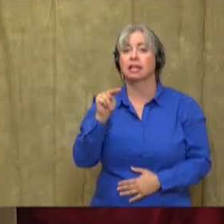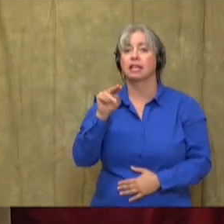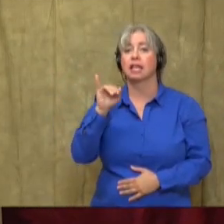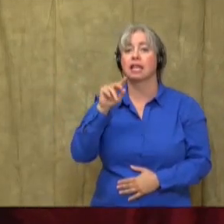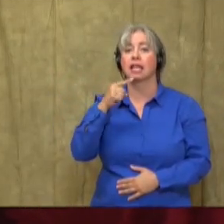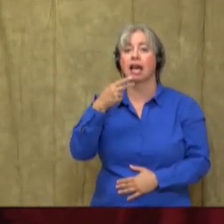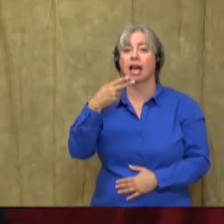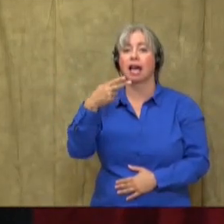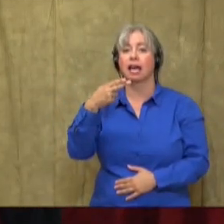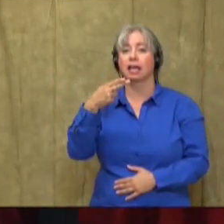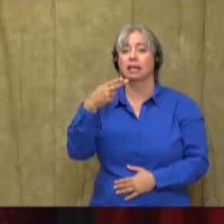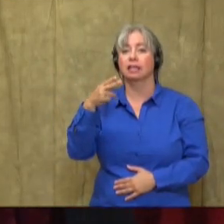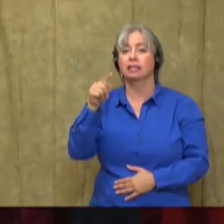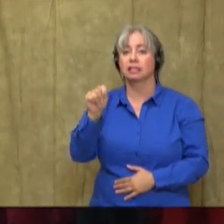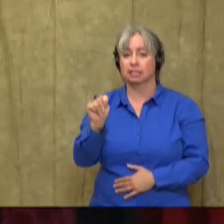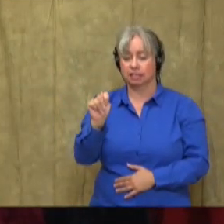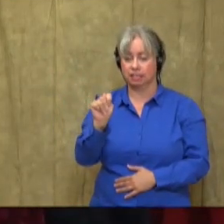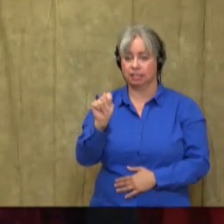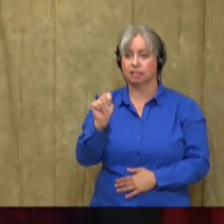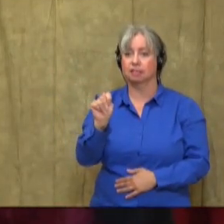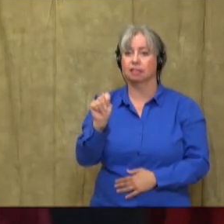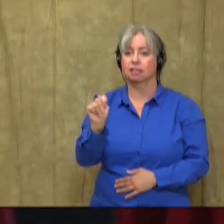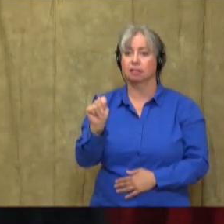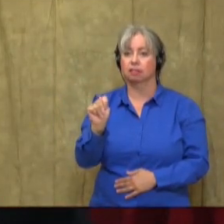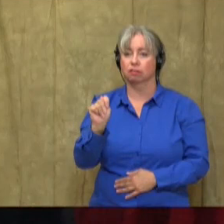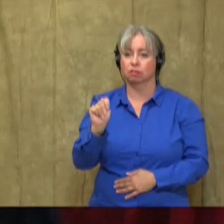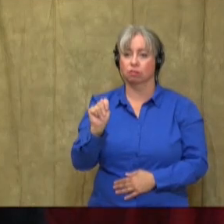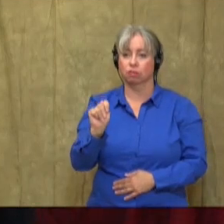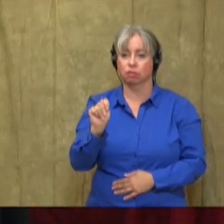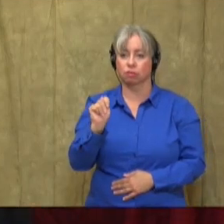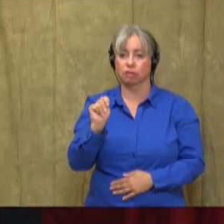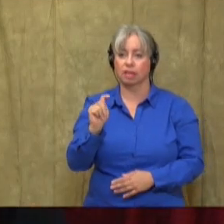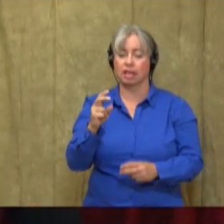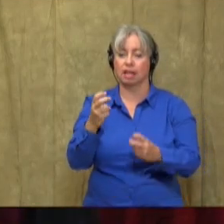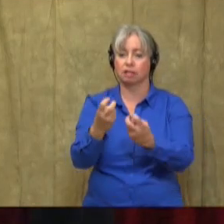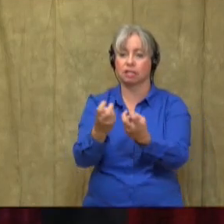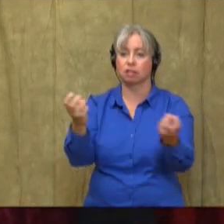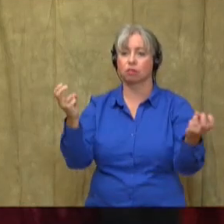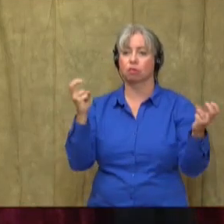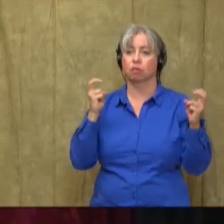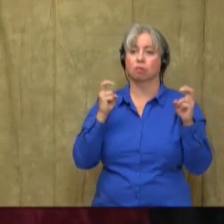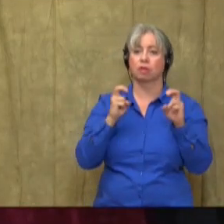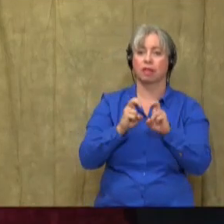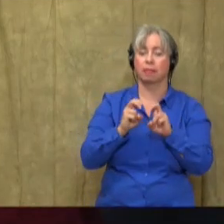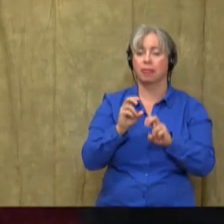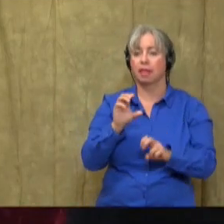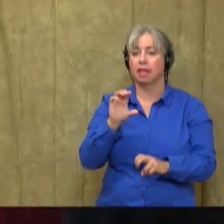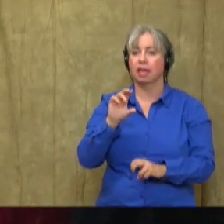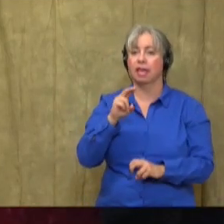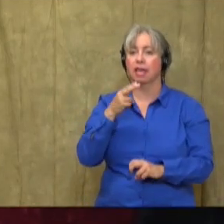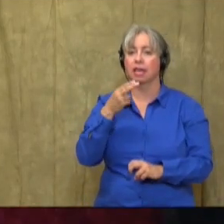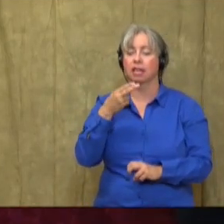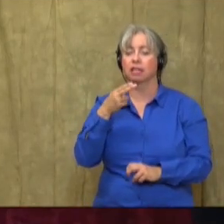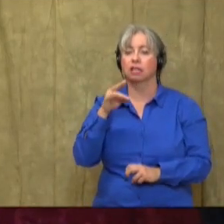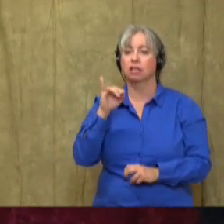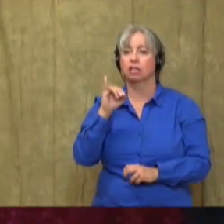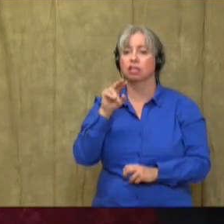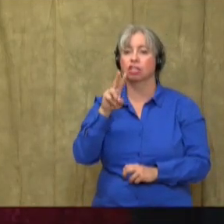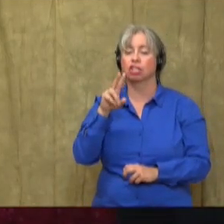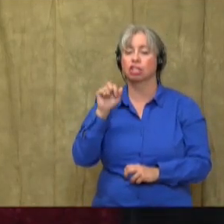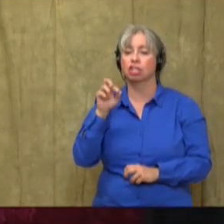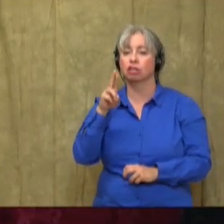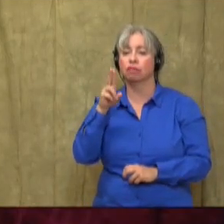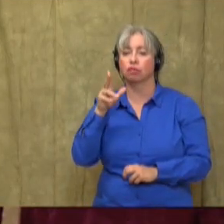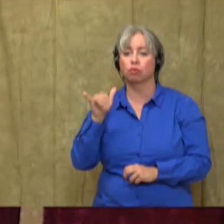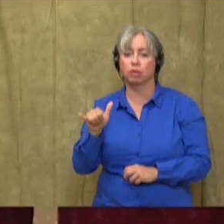many times we think about the knights of the Round Table, and chivalry and how they behaved. Well, the easiest